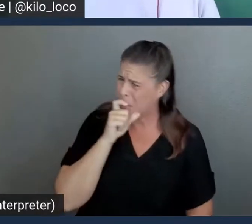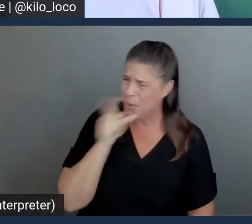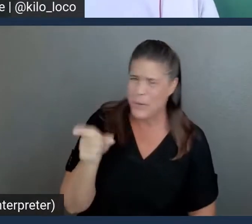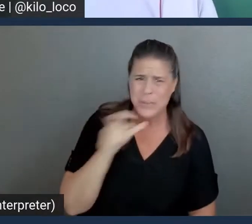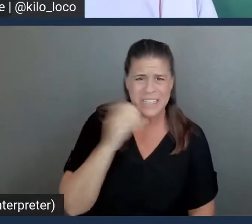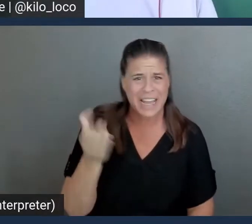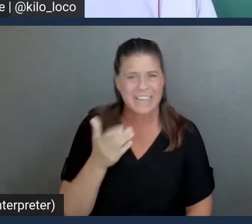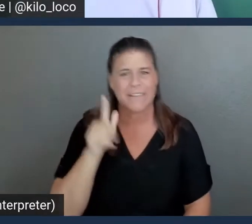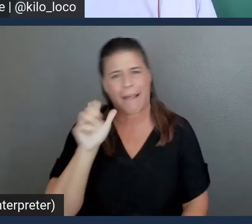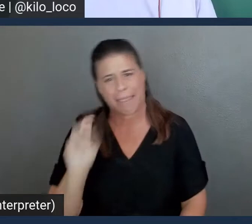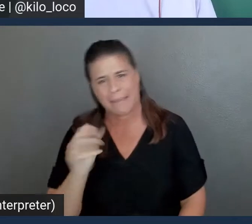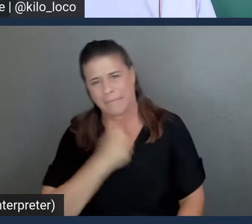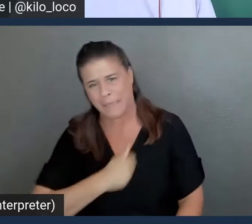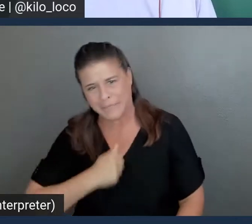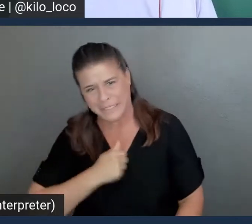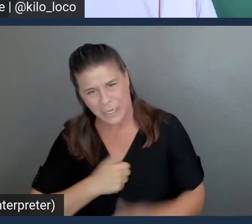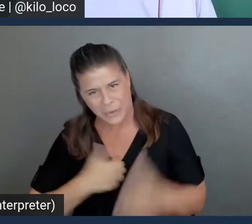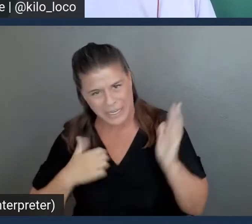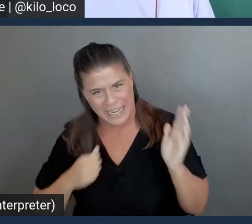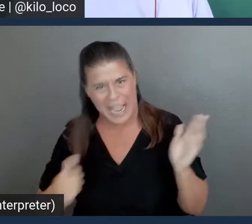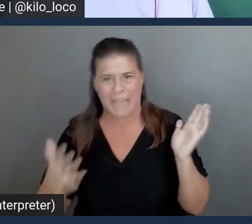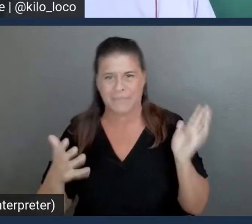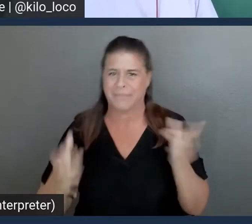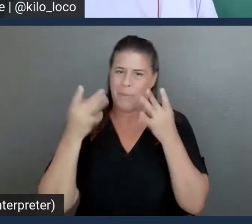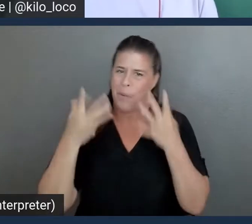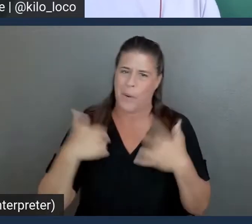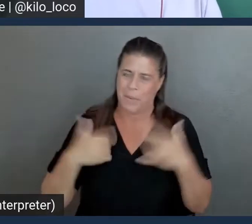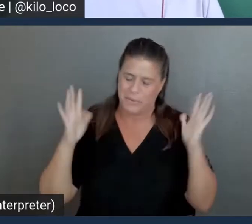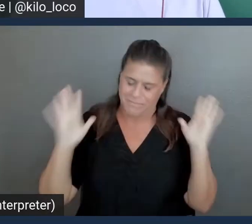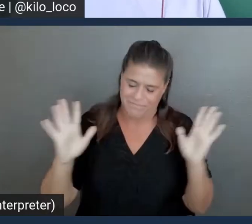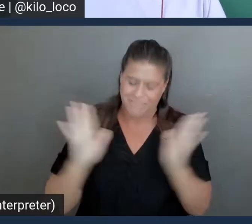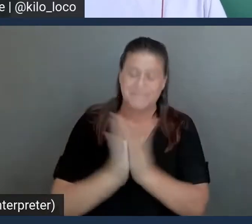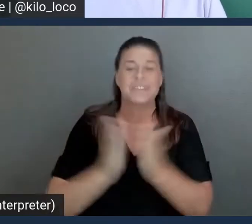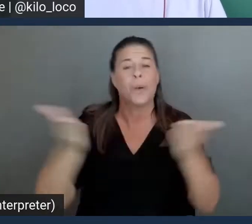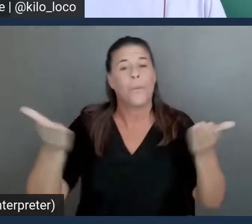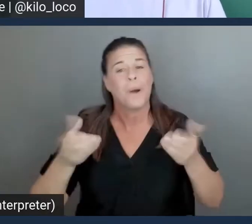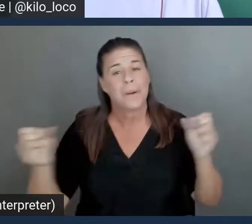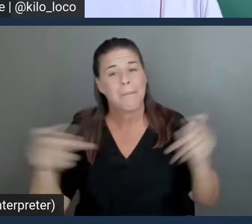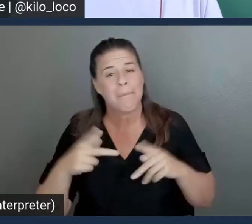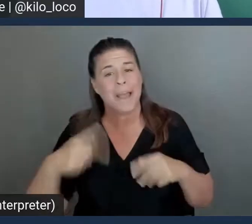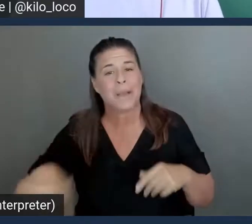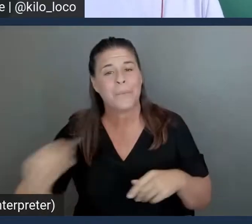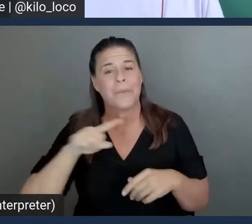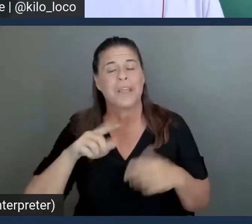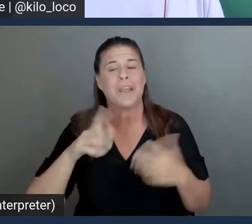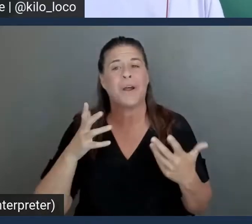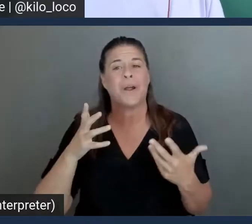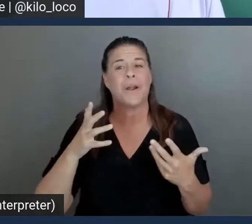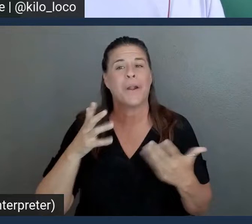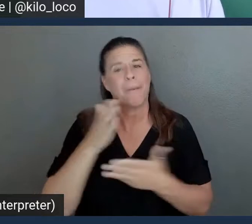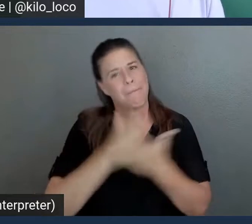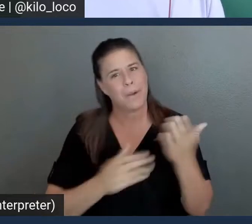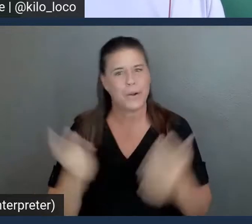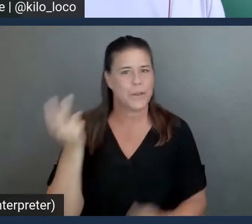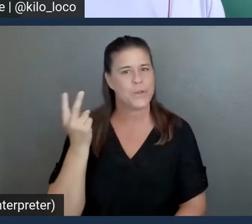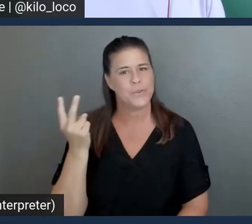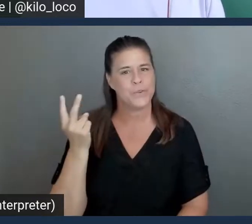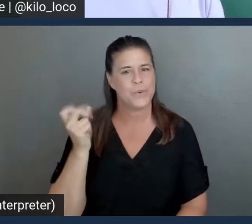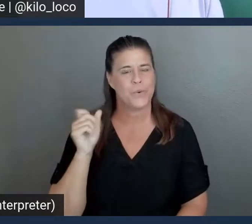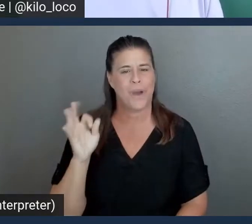I missed Liam. So yeah, I'm horrible. Welcome back. We are part 2